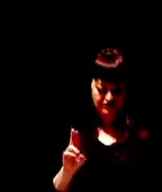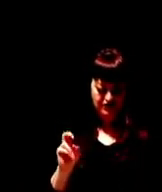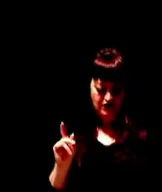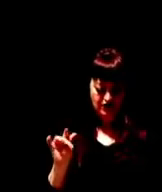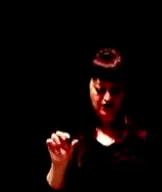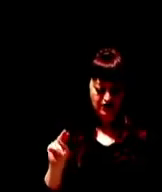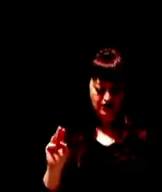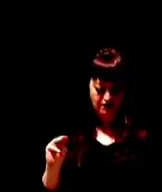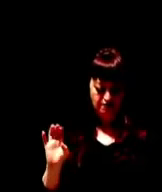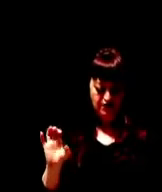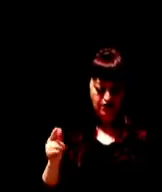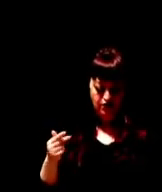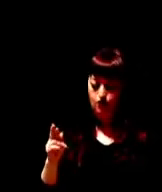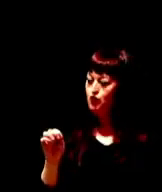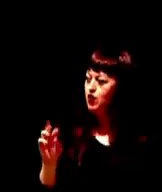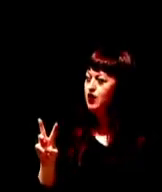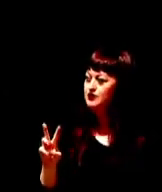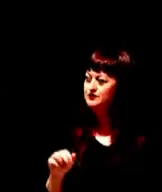Duncan McGraw.